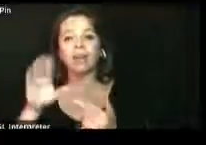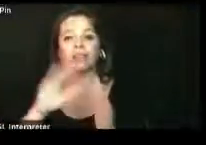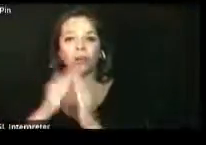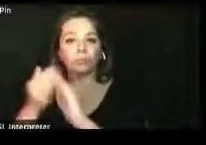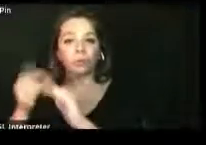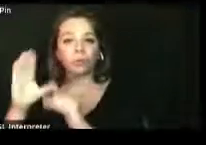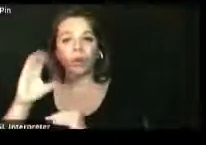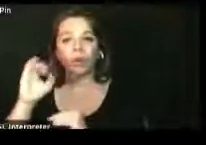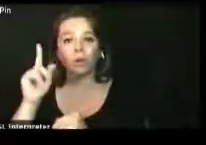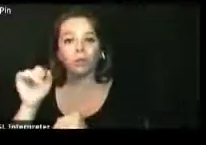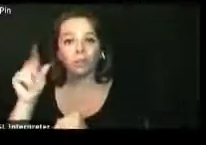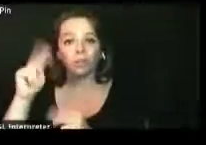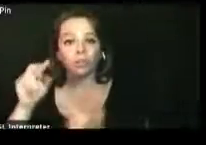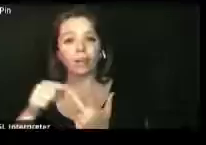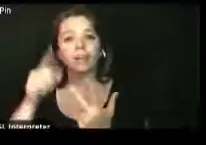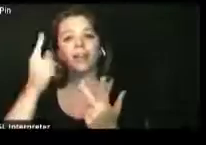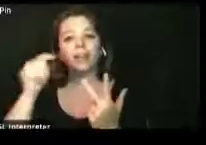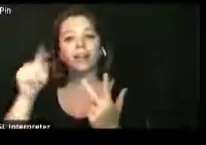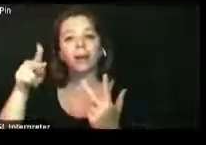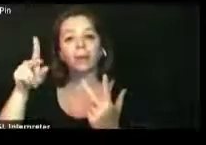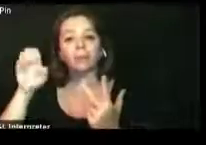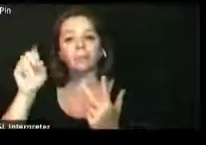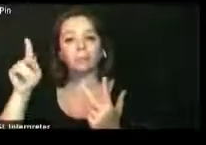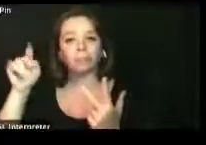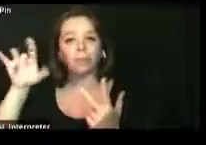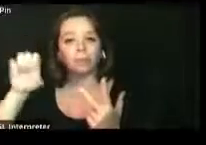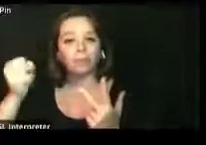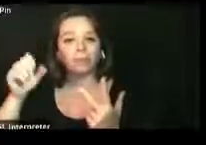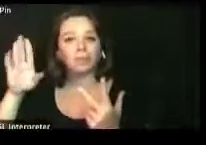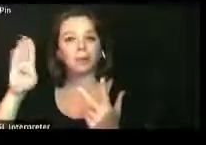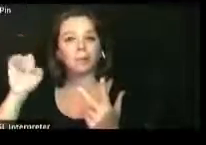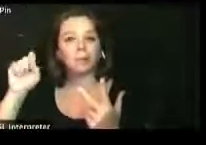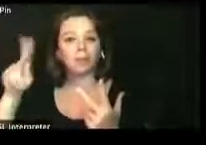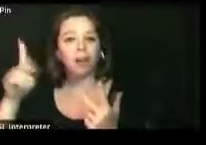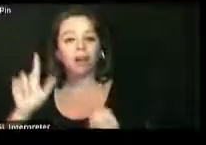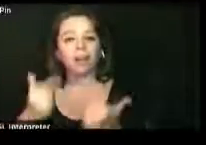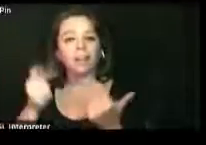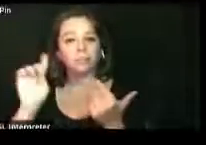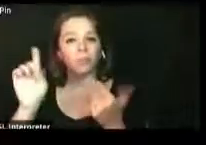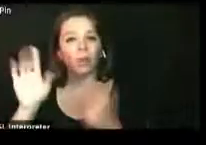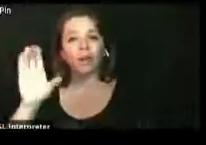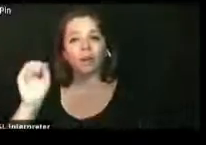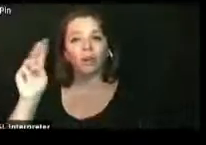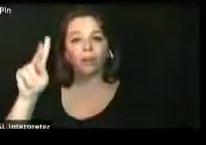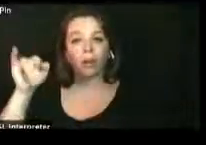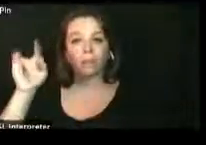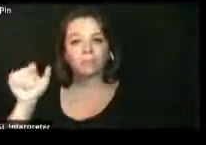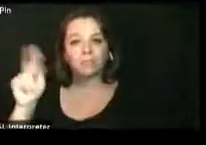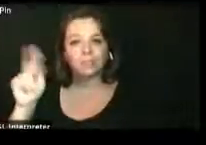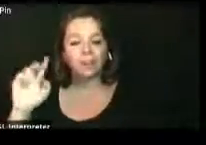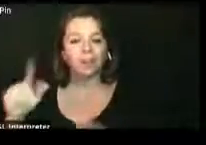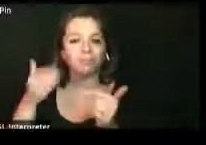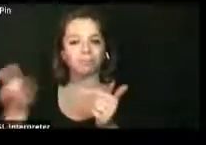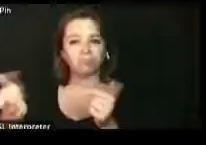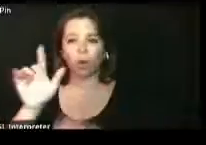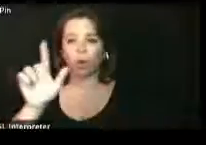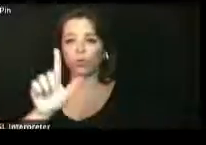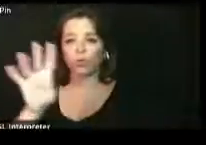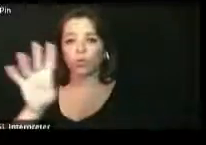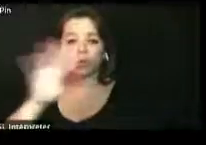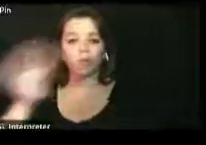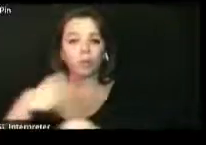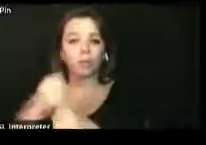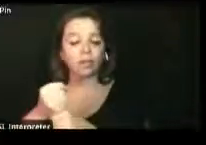and the People's Bloc. I'm a resident of Compton, and I've lived here for 24 years. The community